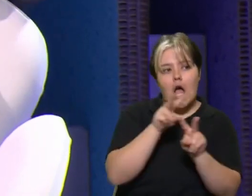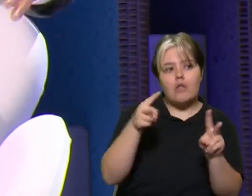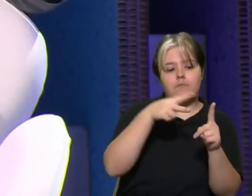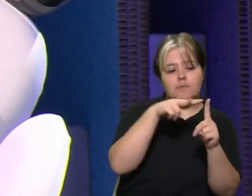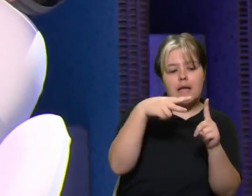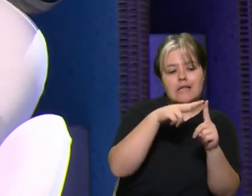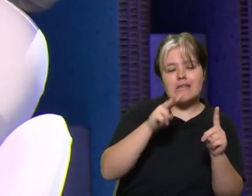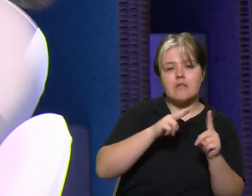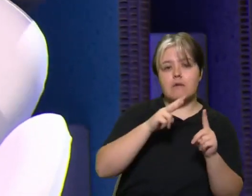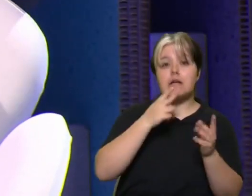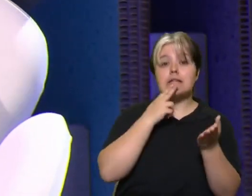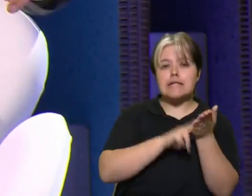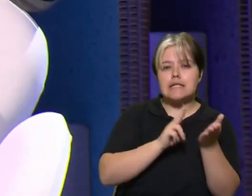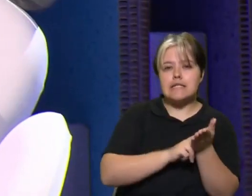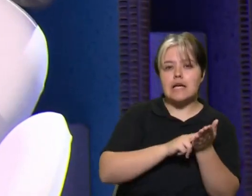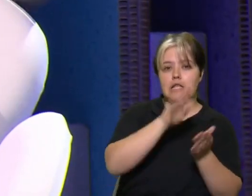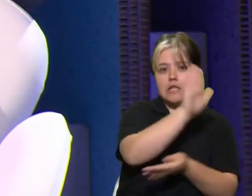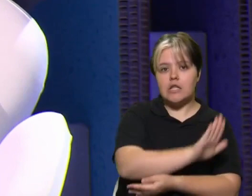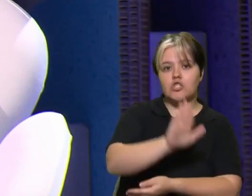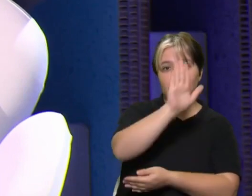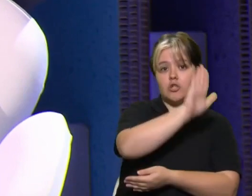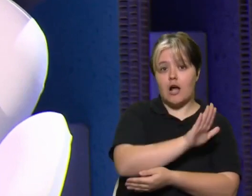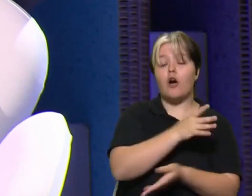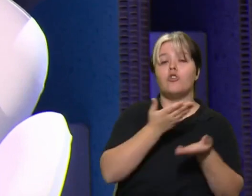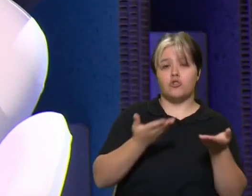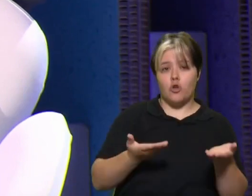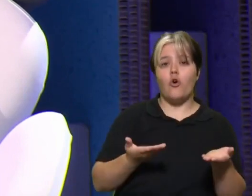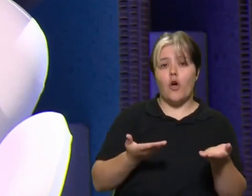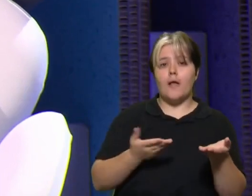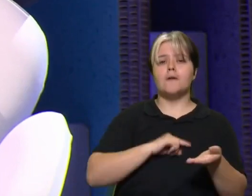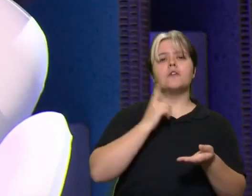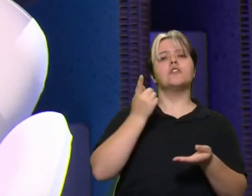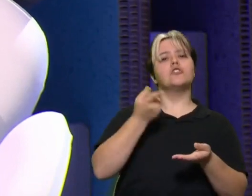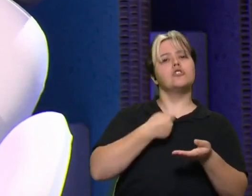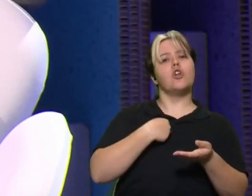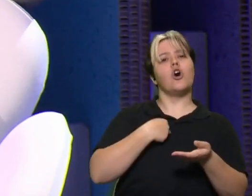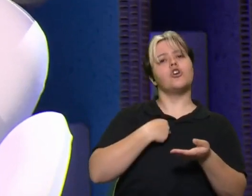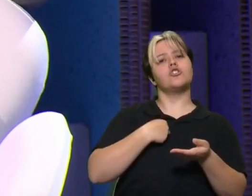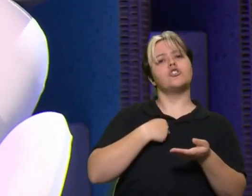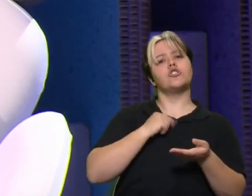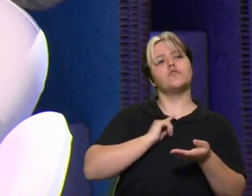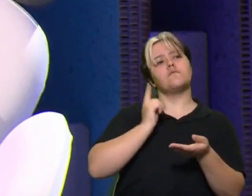looking at the national reality and